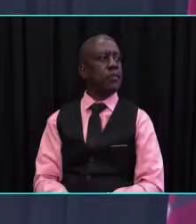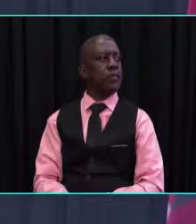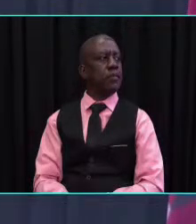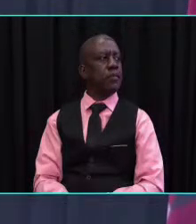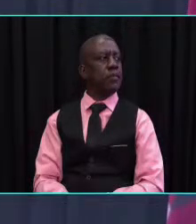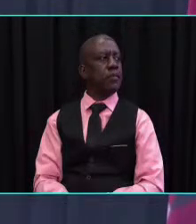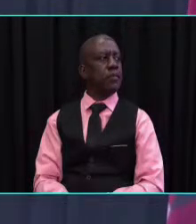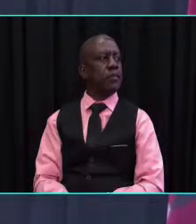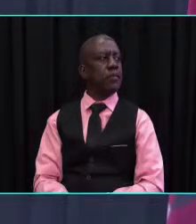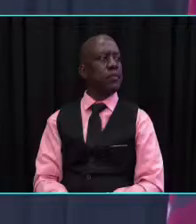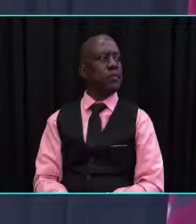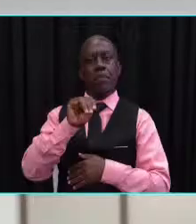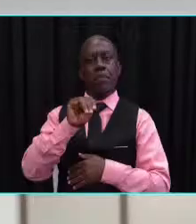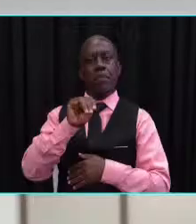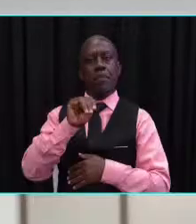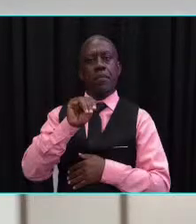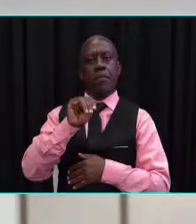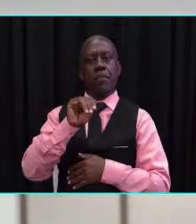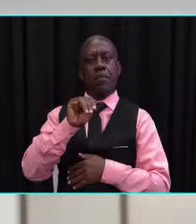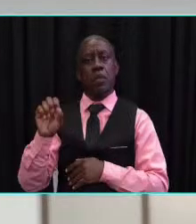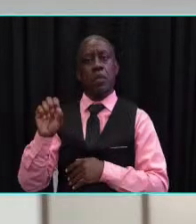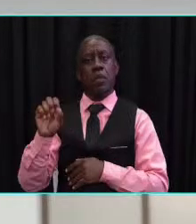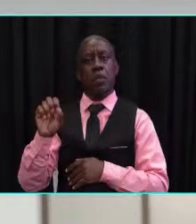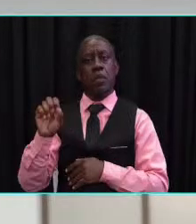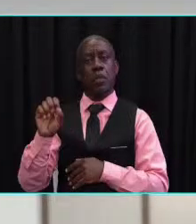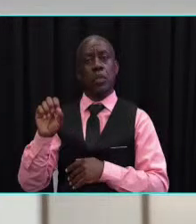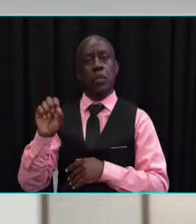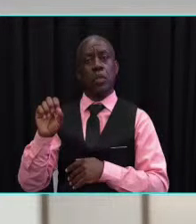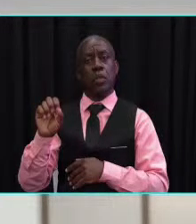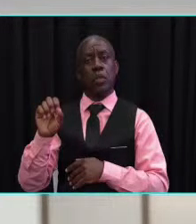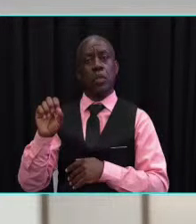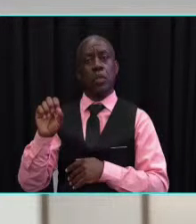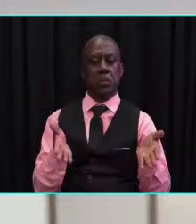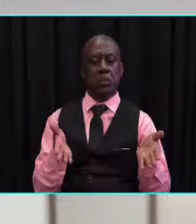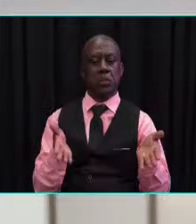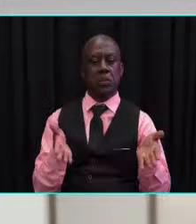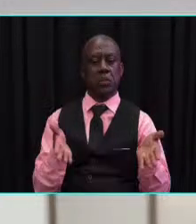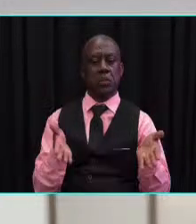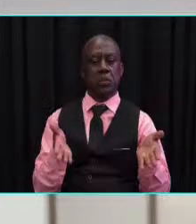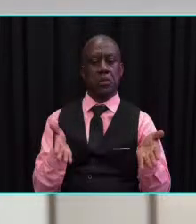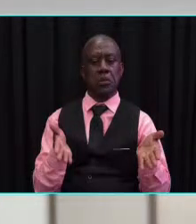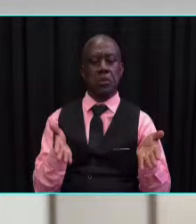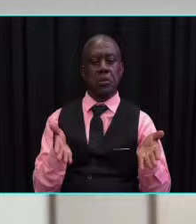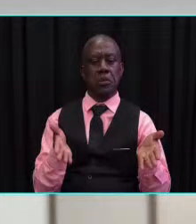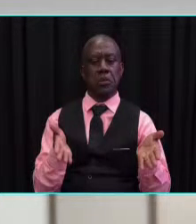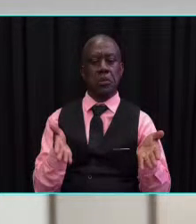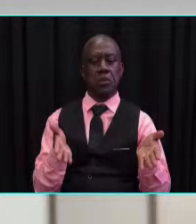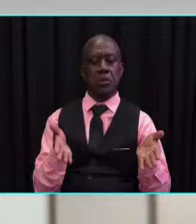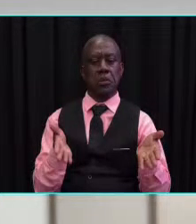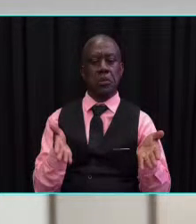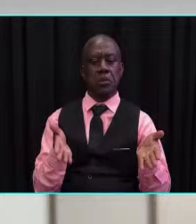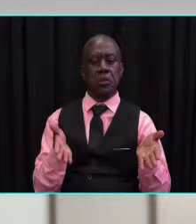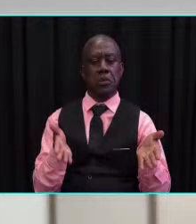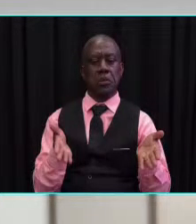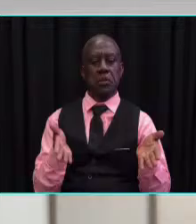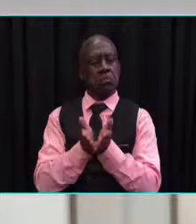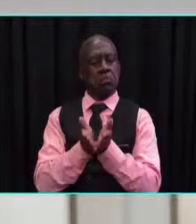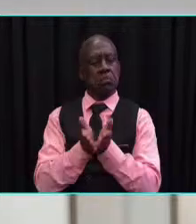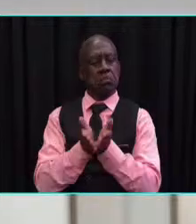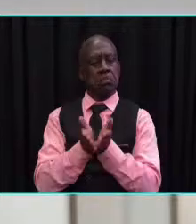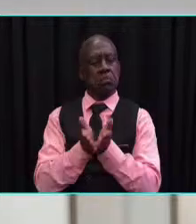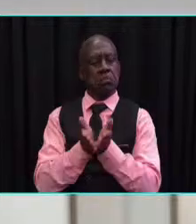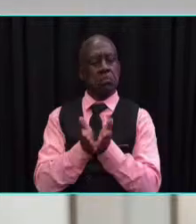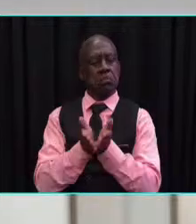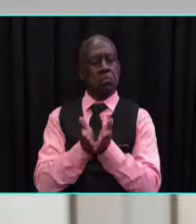question about the industry because, you know, currently China and South Korea produce the most chips in the world.